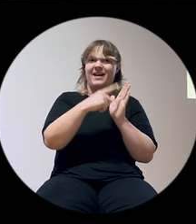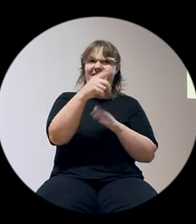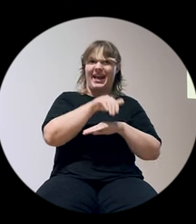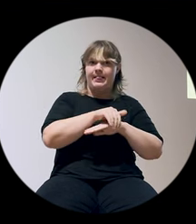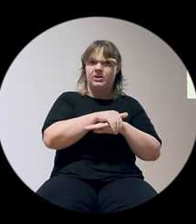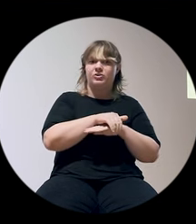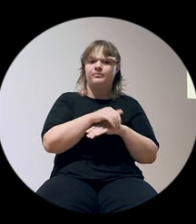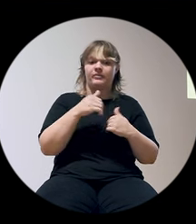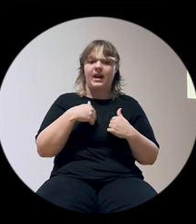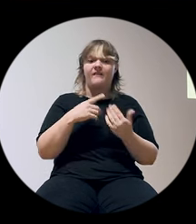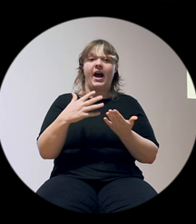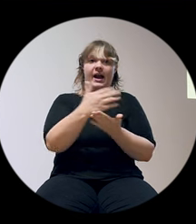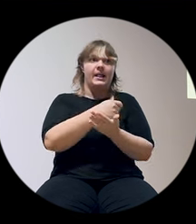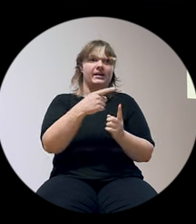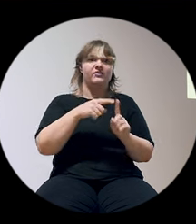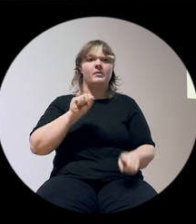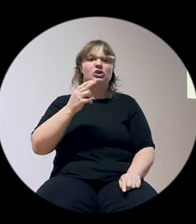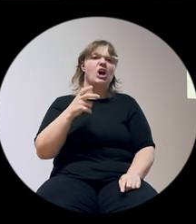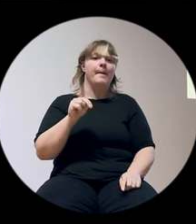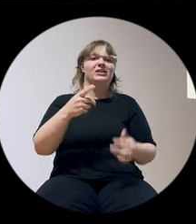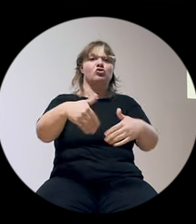include, collected from a shaman's grave,